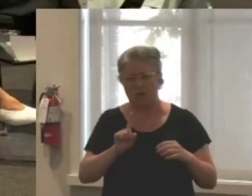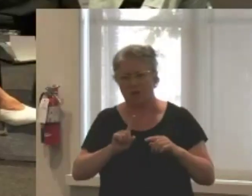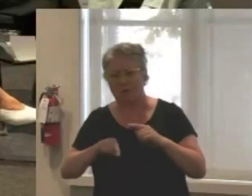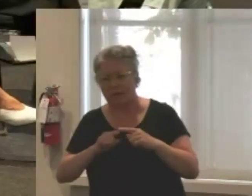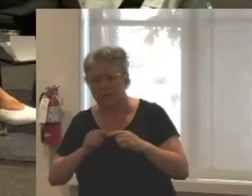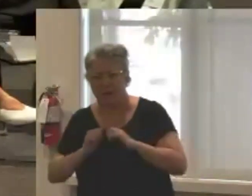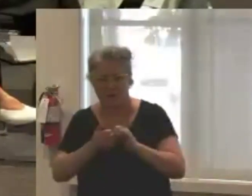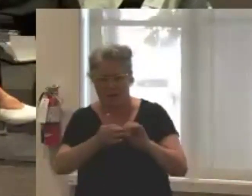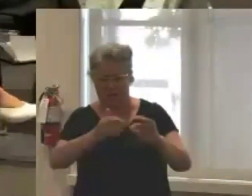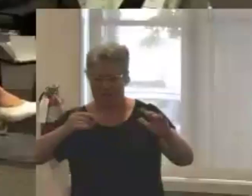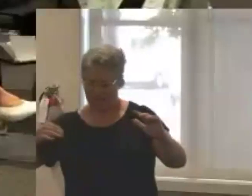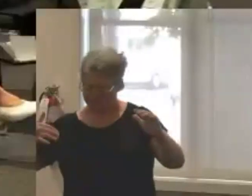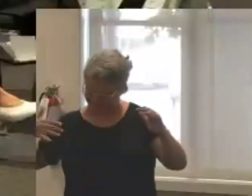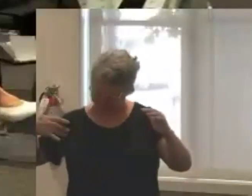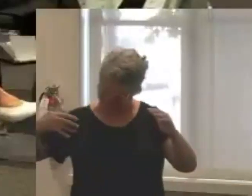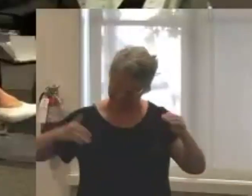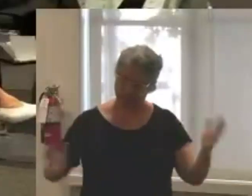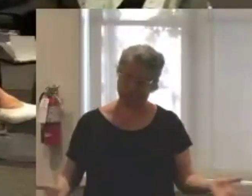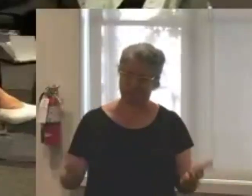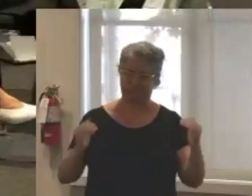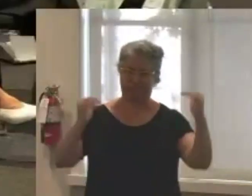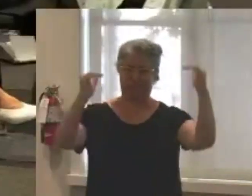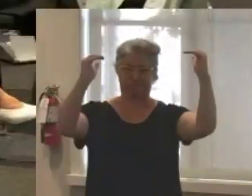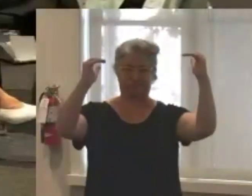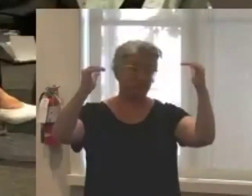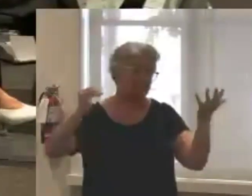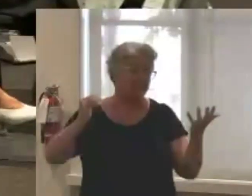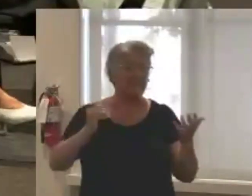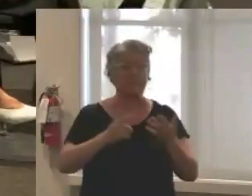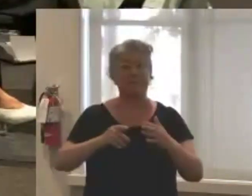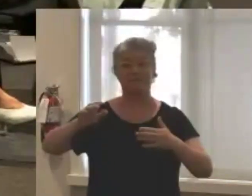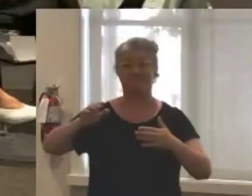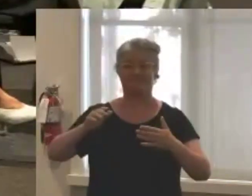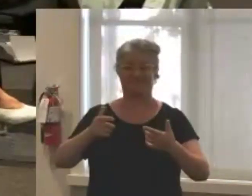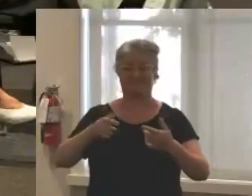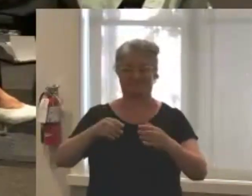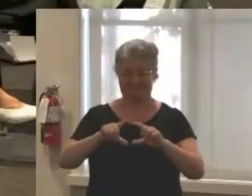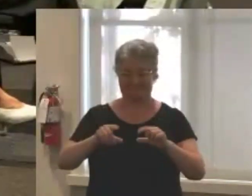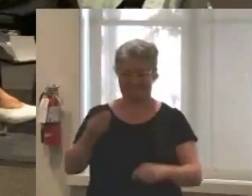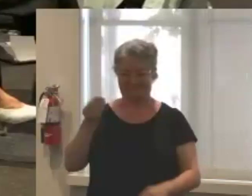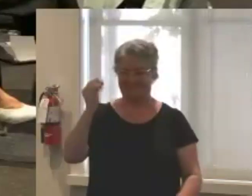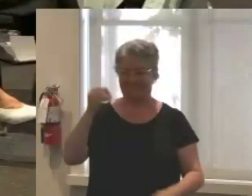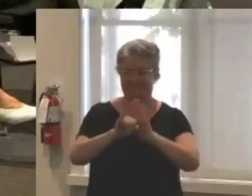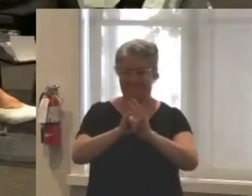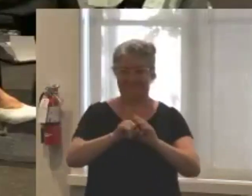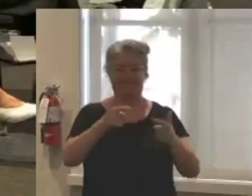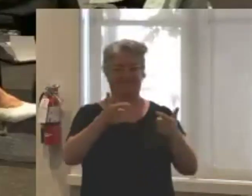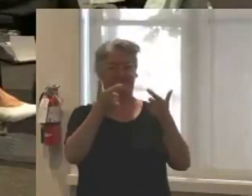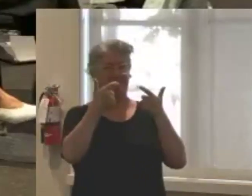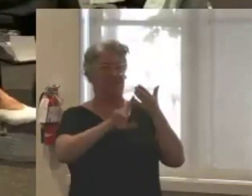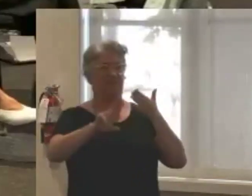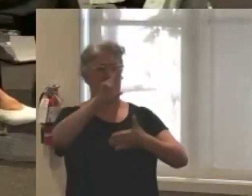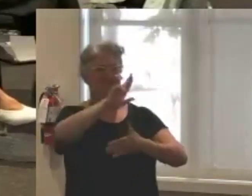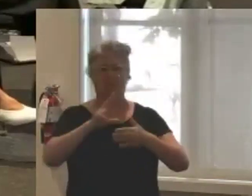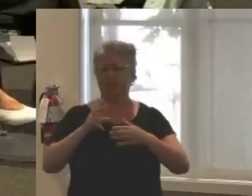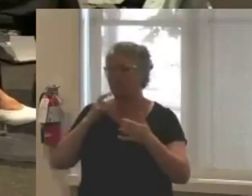the different opportunities you have right now. Like maybe your status doesn't allow you to go to university, but what can you take in the interim? Maybe you